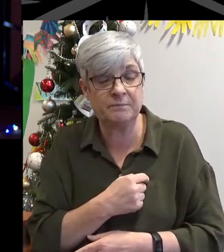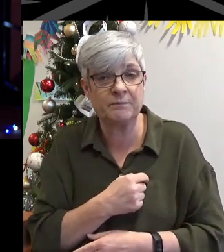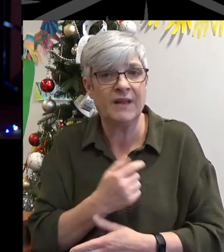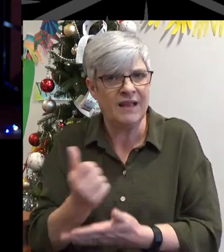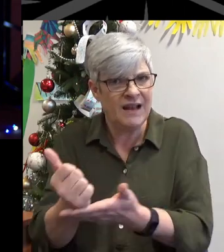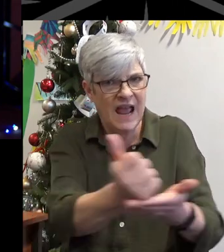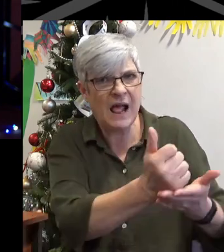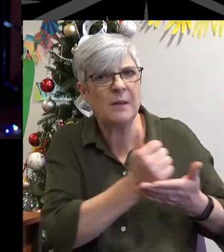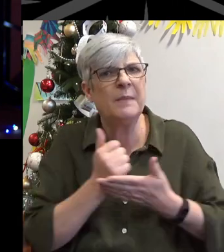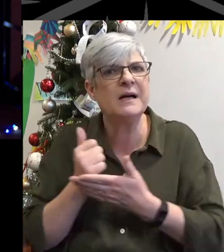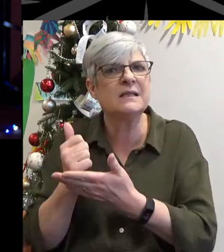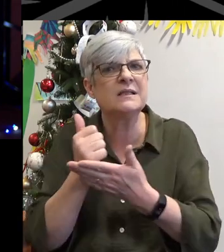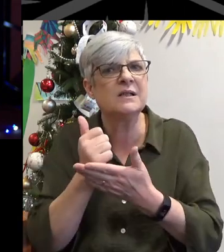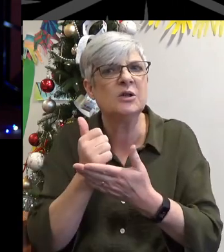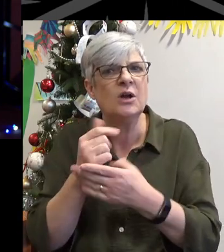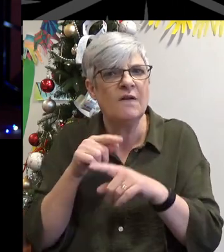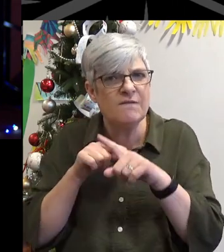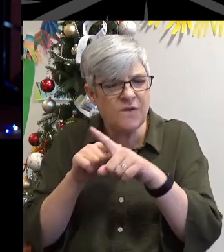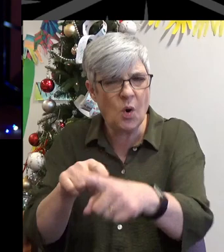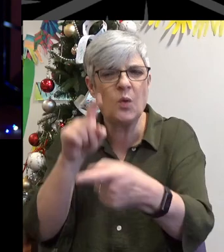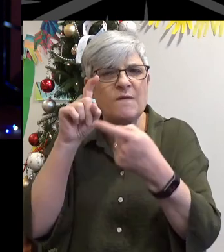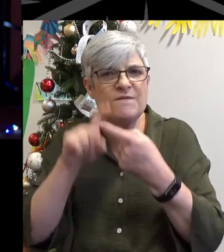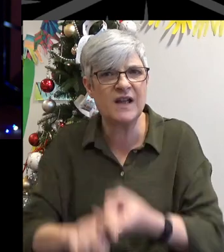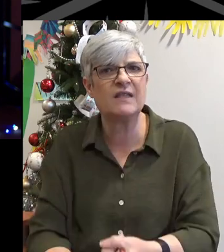And help us to follow faithfully.